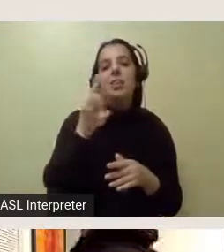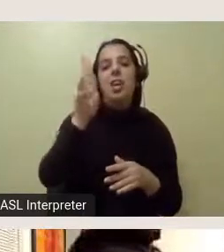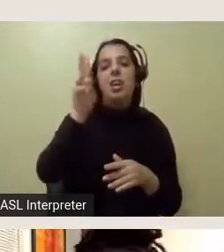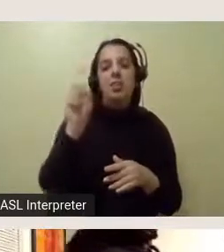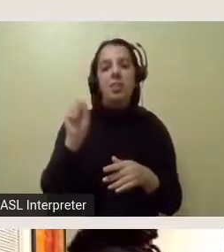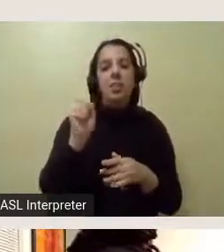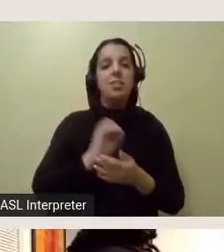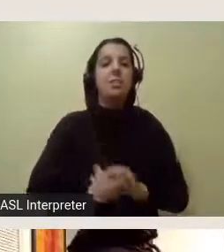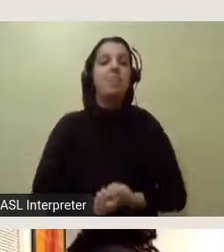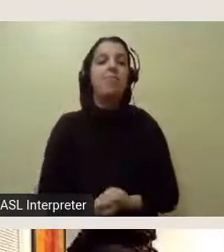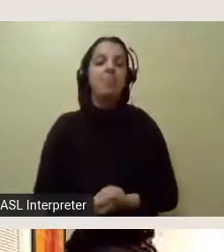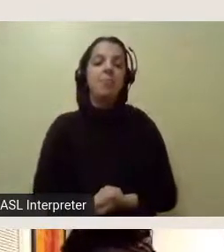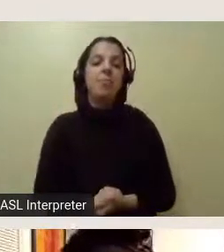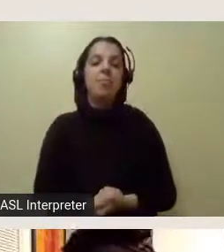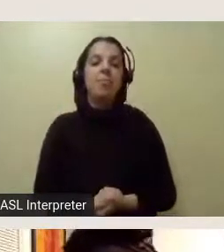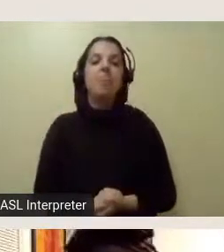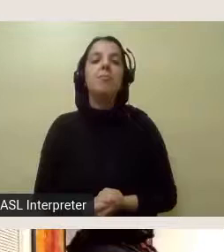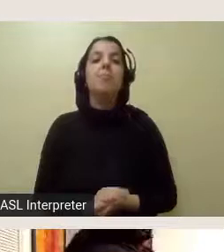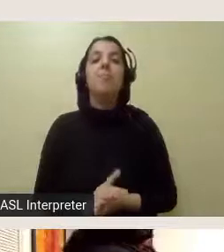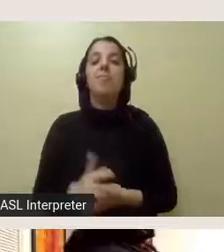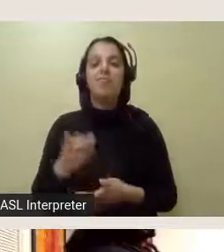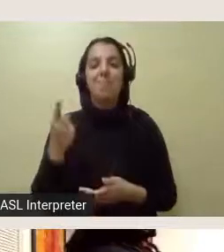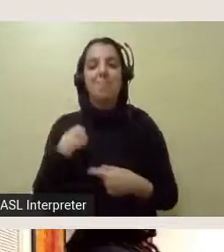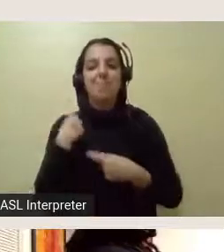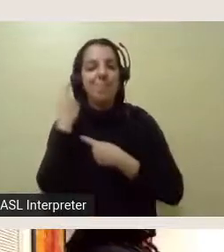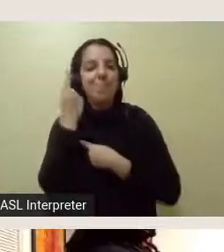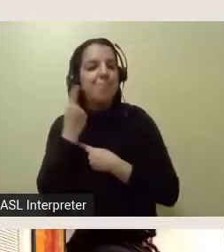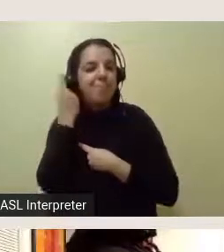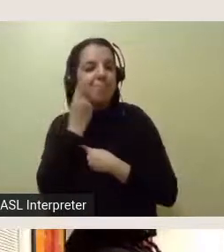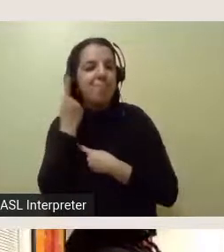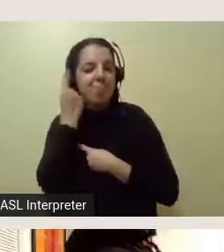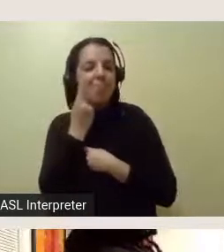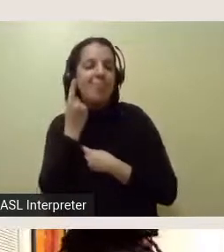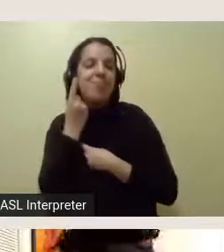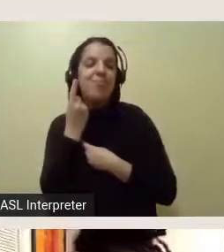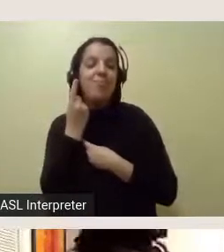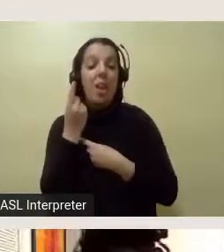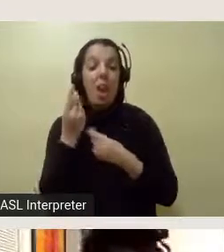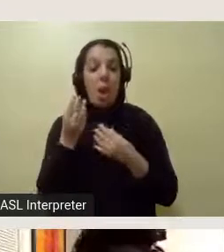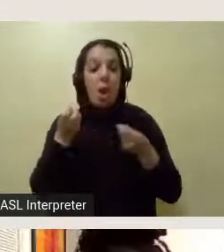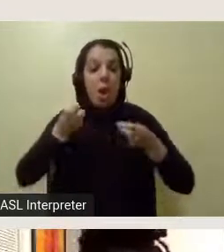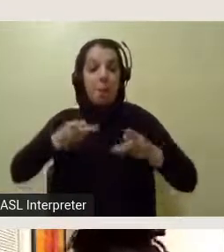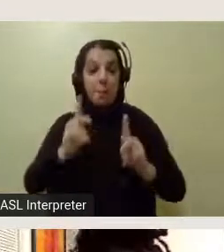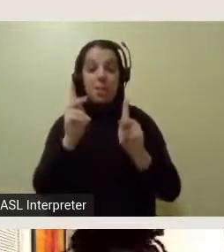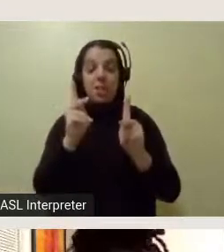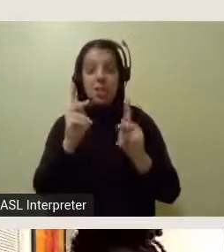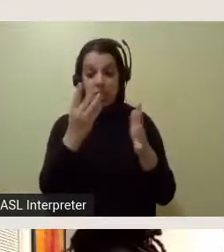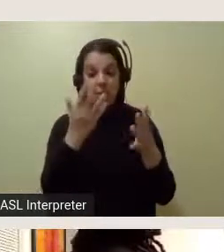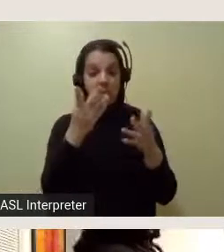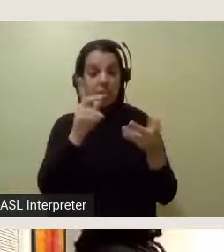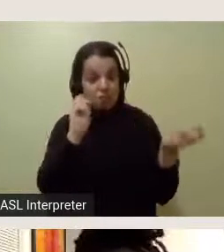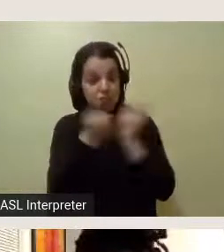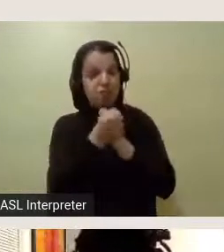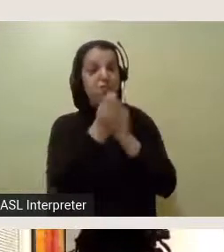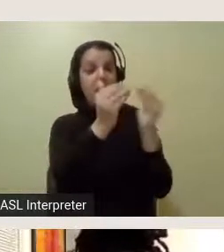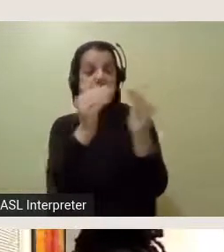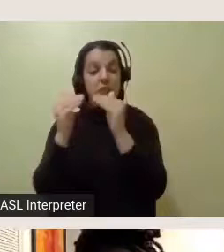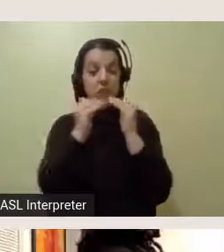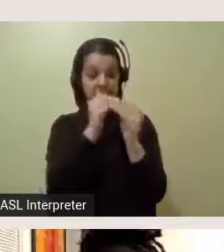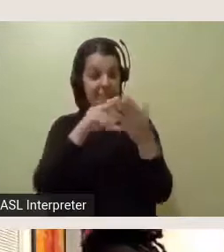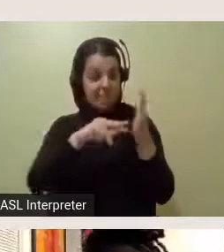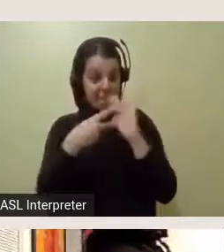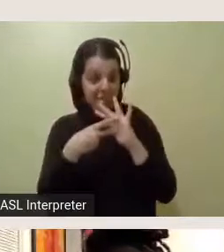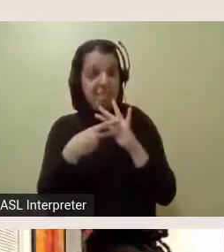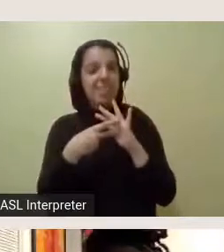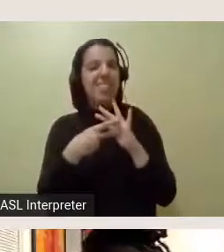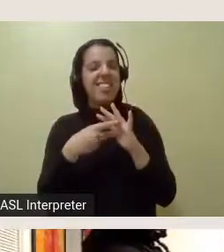I have to wonder, like, when do we have this opportunity to renegotiate the terms of justice? Like, when does justice